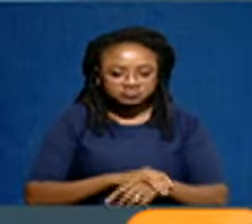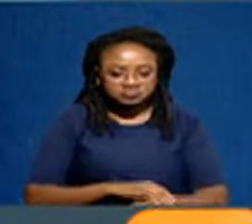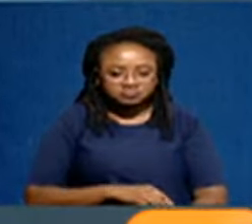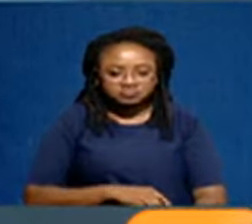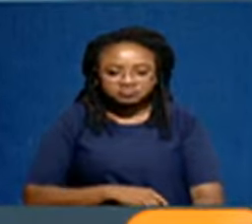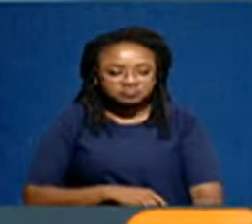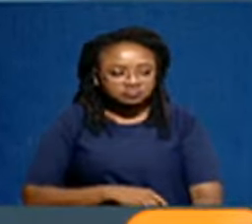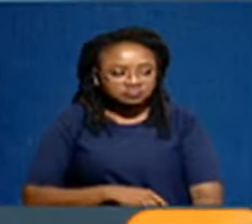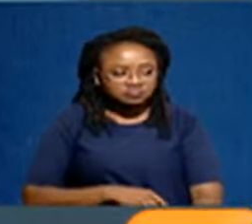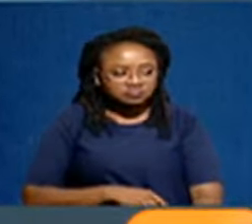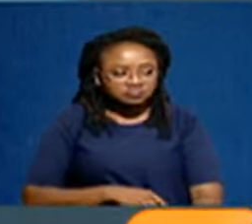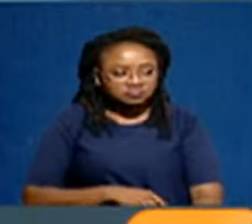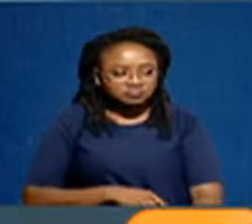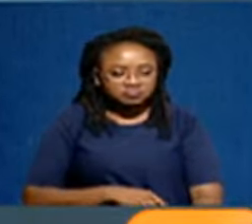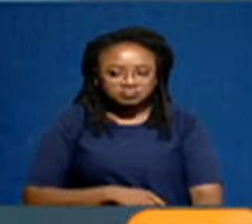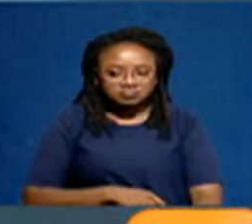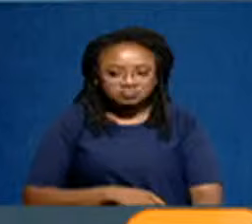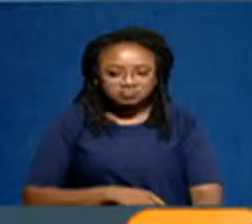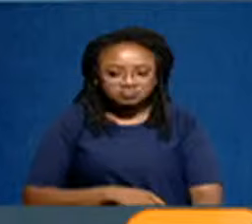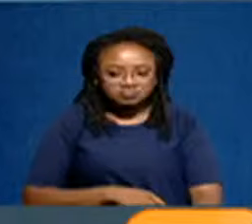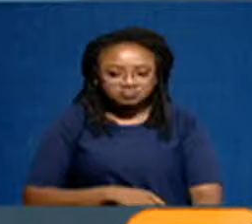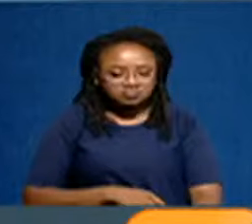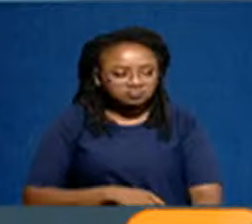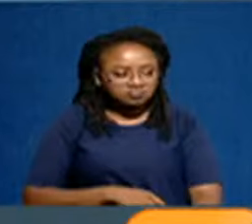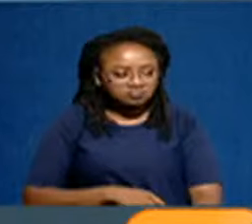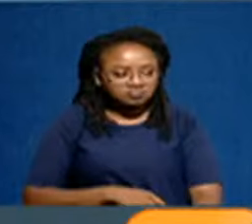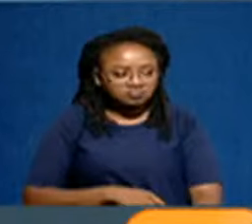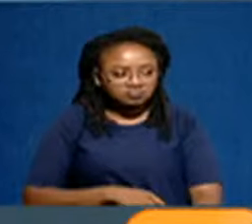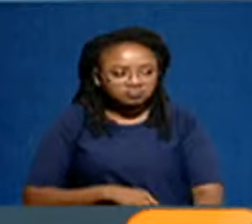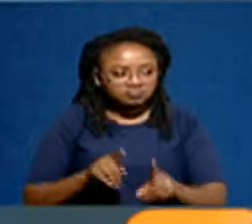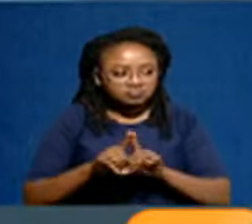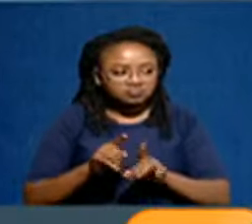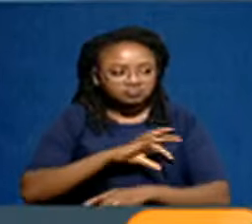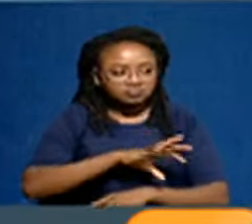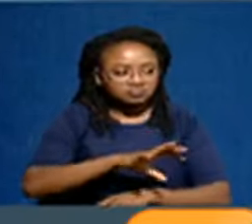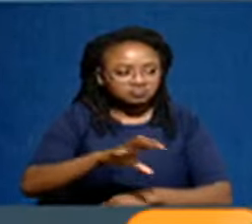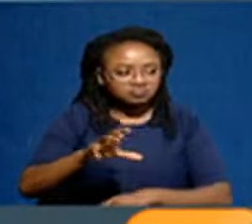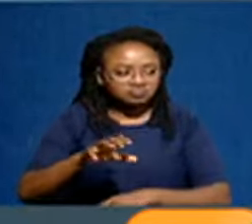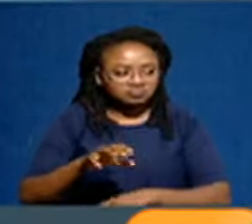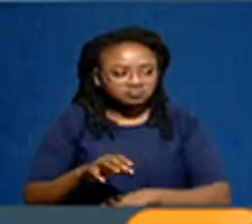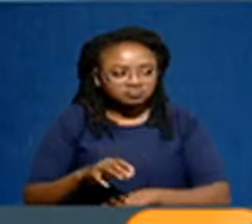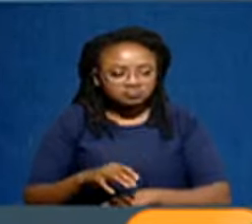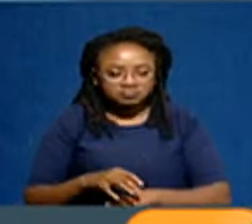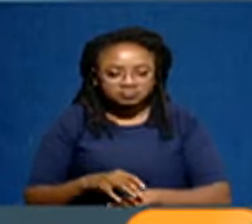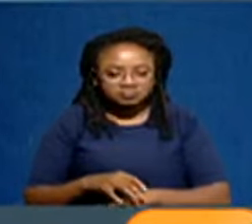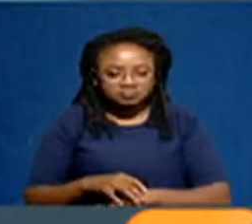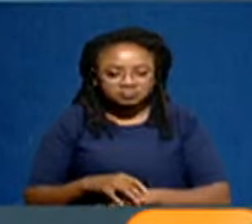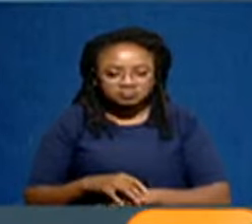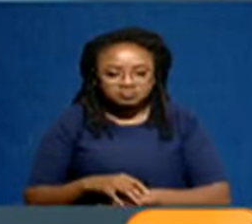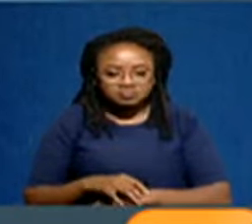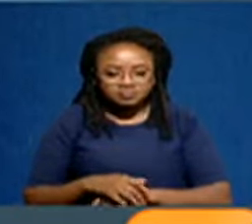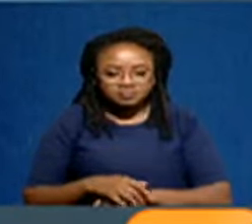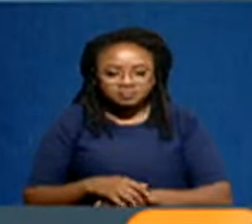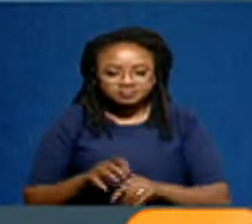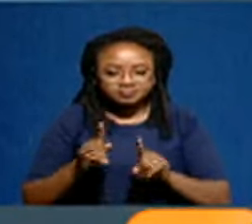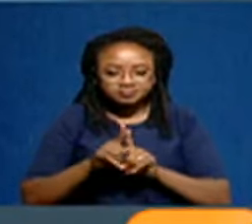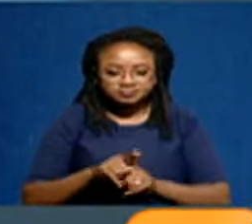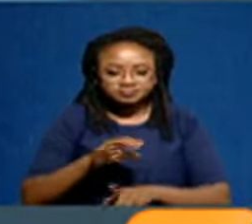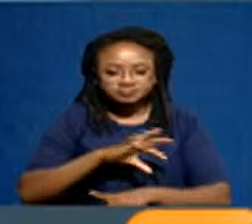by county, and even if I had them, I wouldn't put them up county by county. But imagine if your county, you have already done